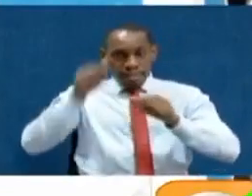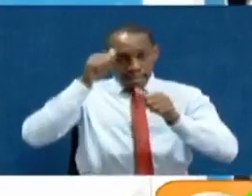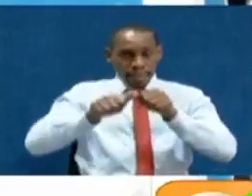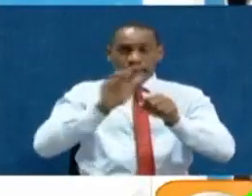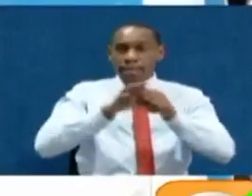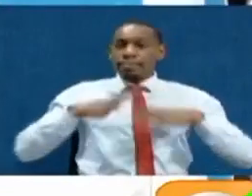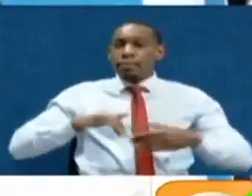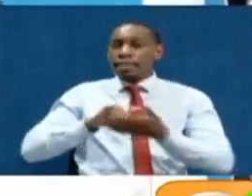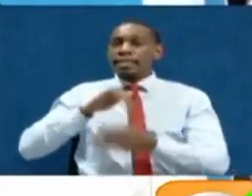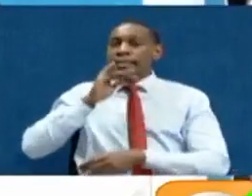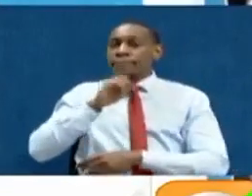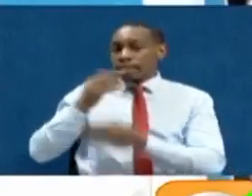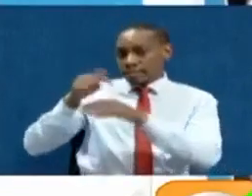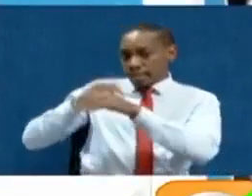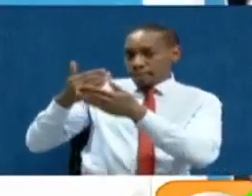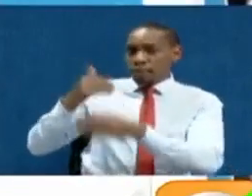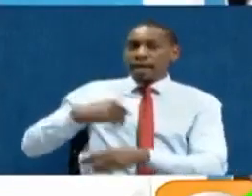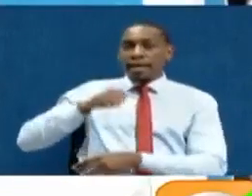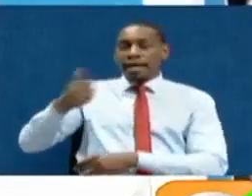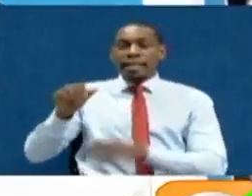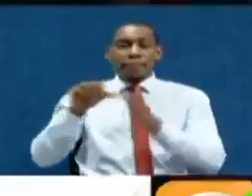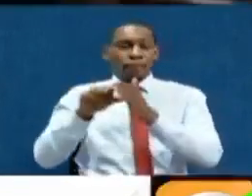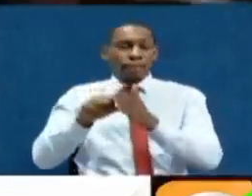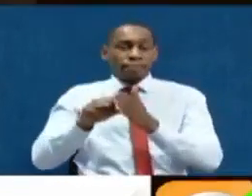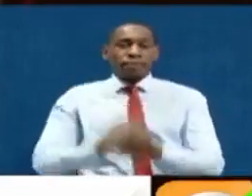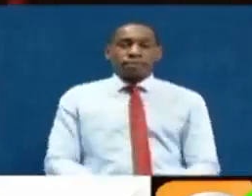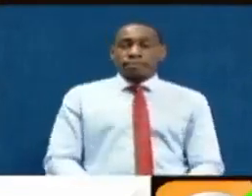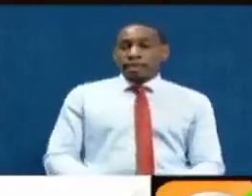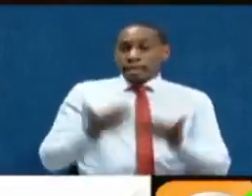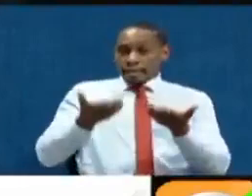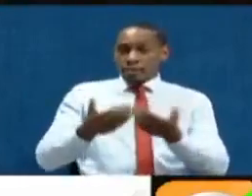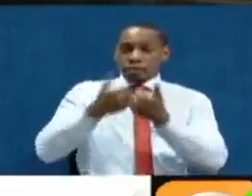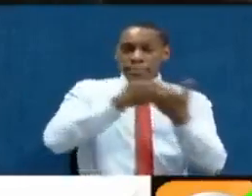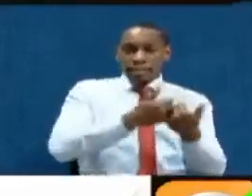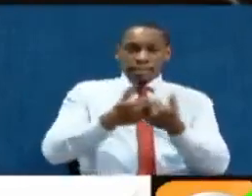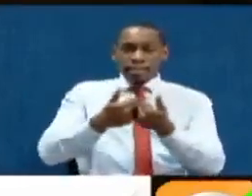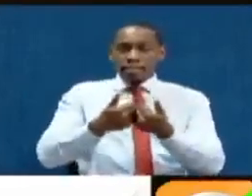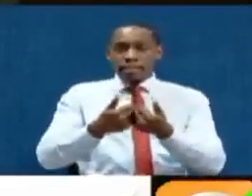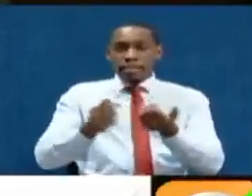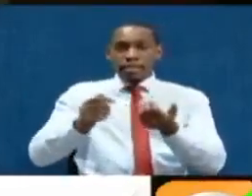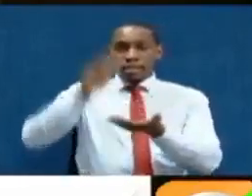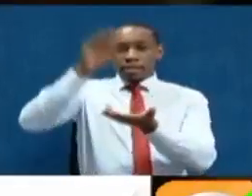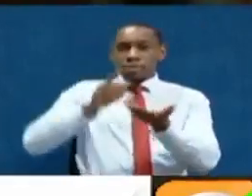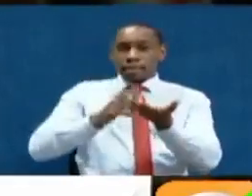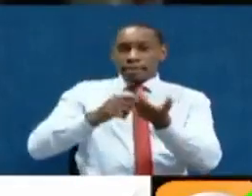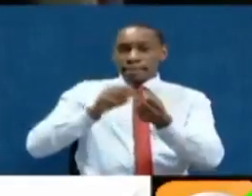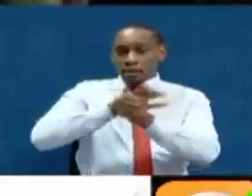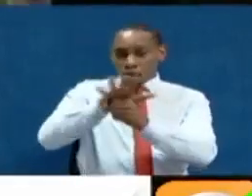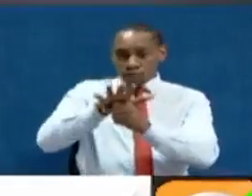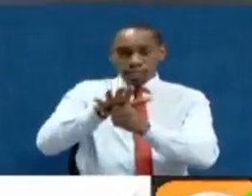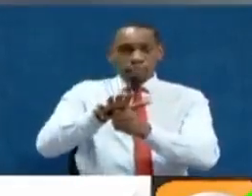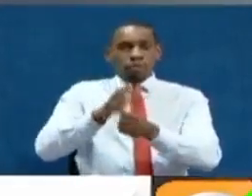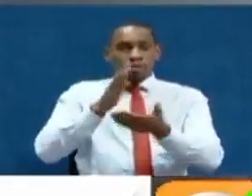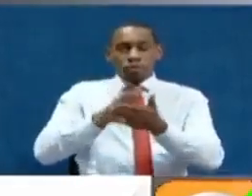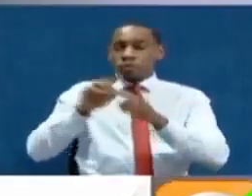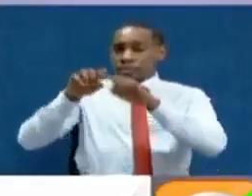most of the people who died had coexisting medical conditions. It appears the challenge of flattening the COVID-19 infection curve does not